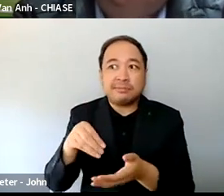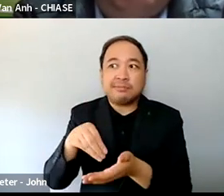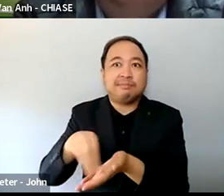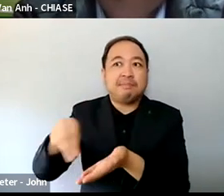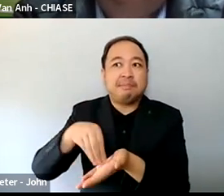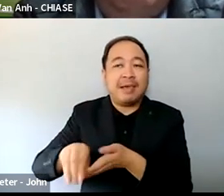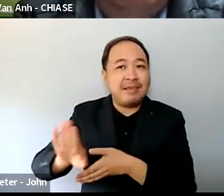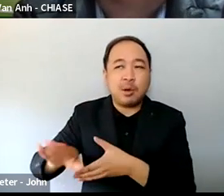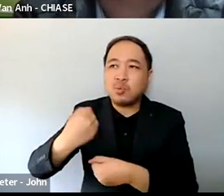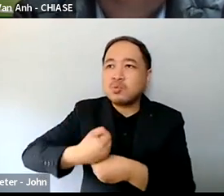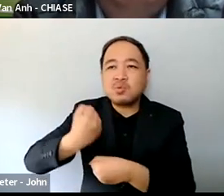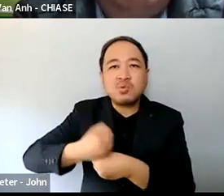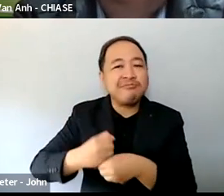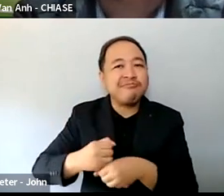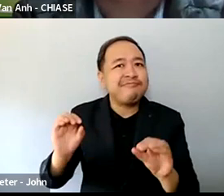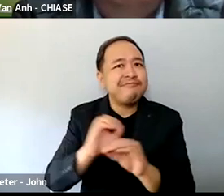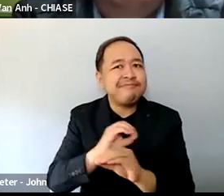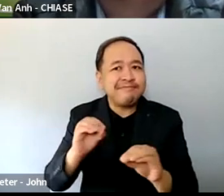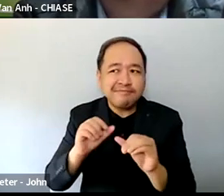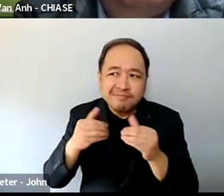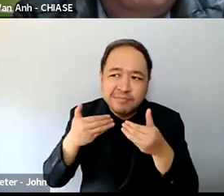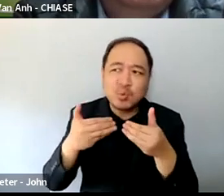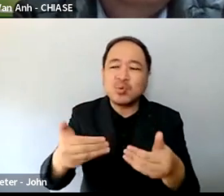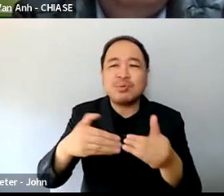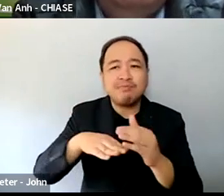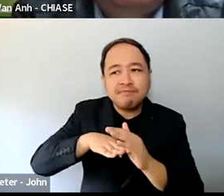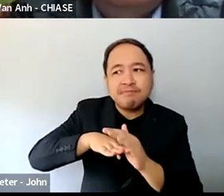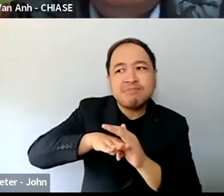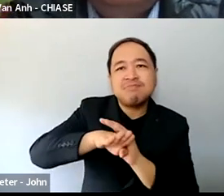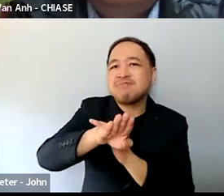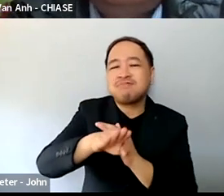handle that from your experience, Van?